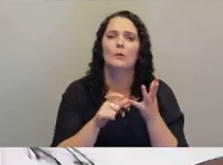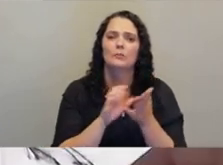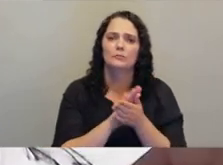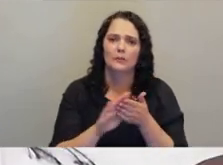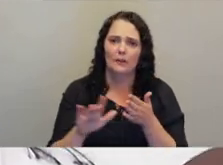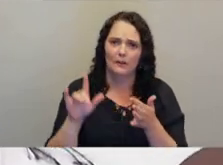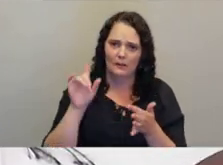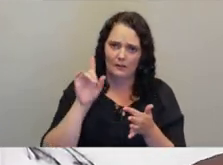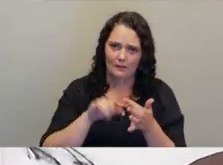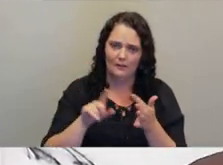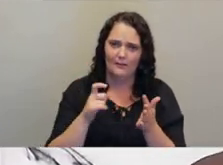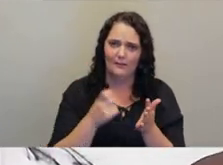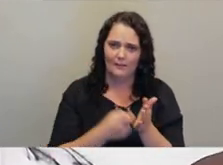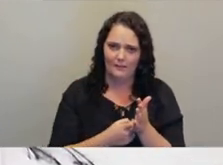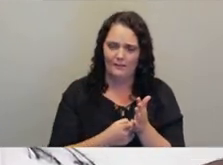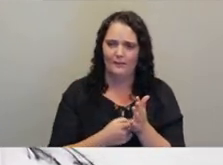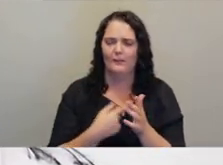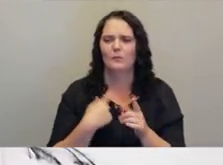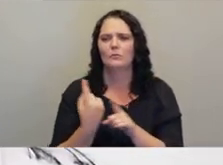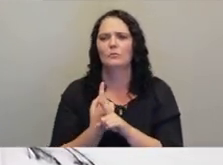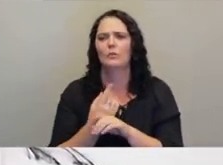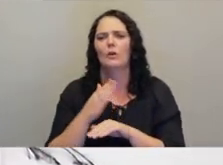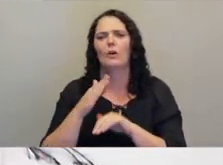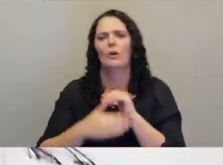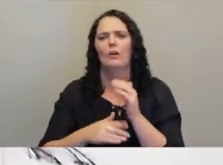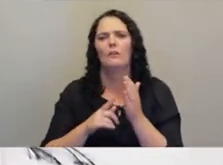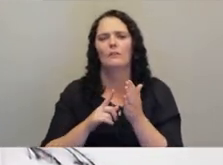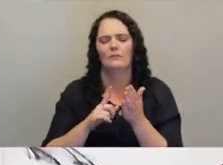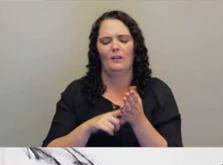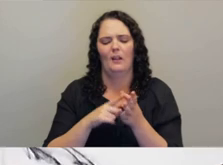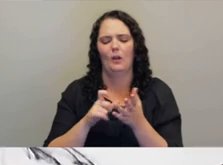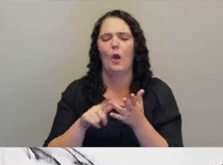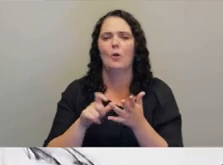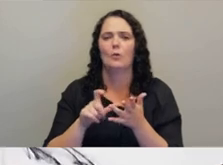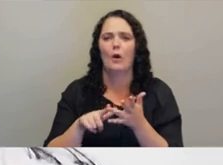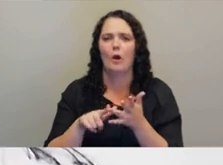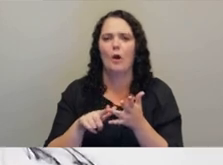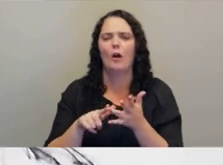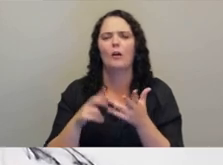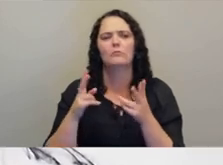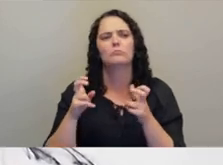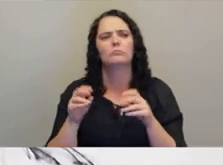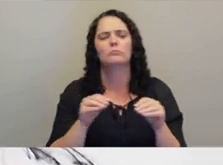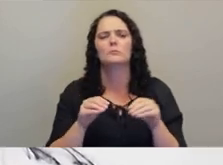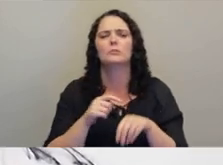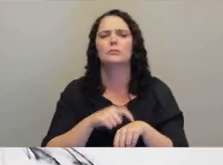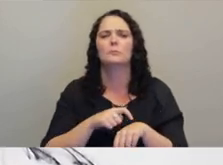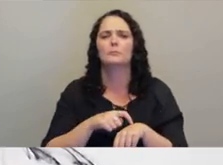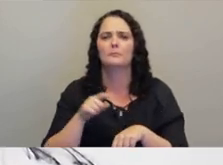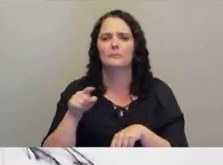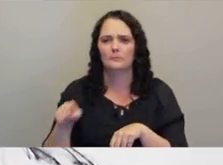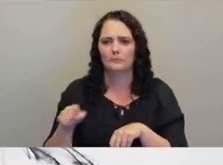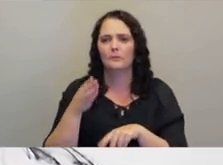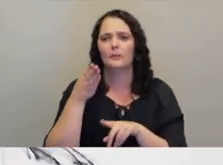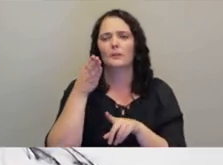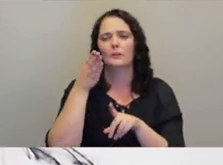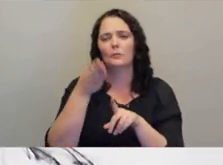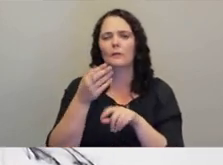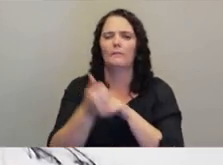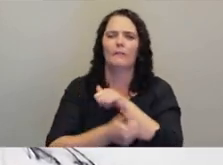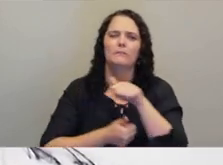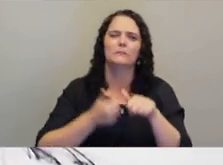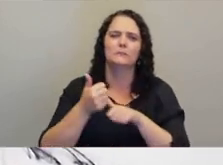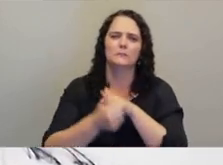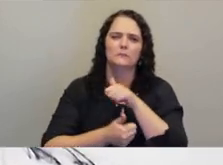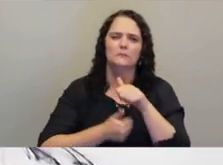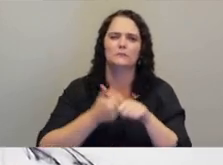movement. We're talking a French movement in the 18th century. Boucher was a favorite of